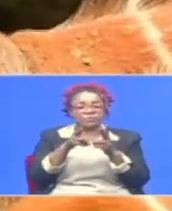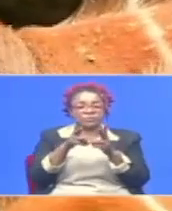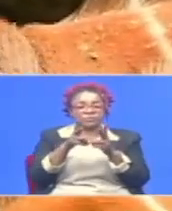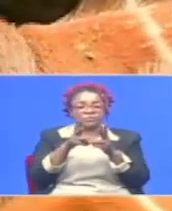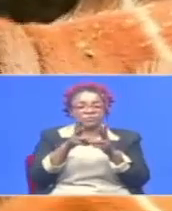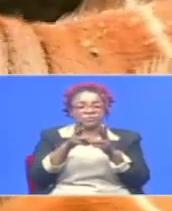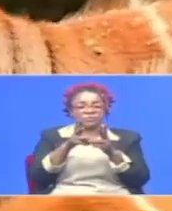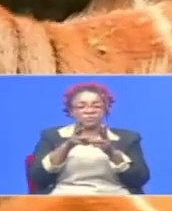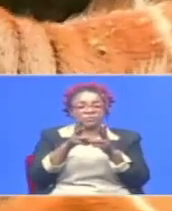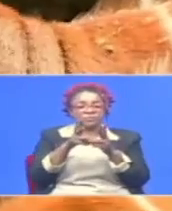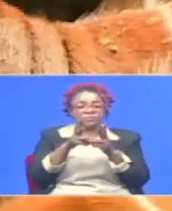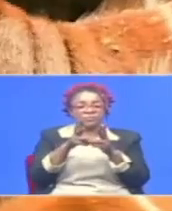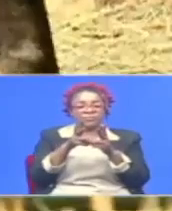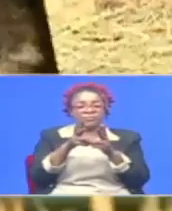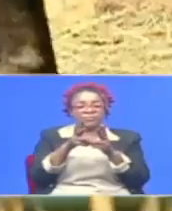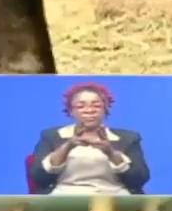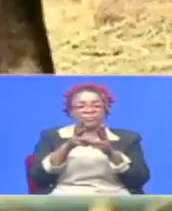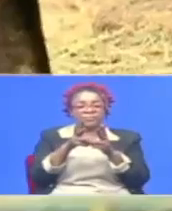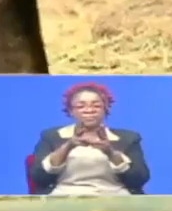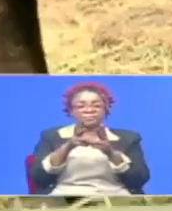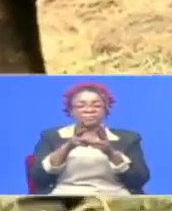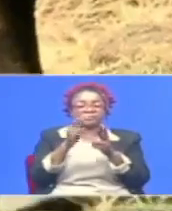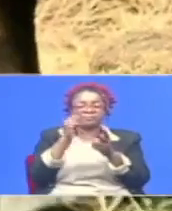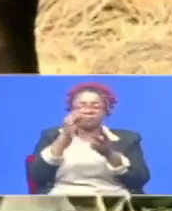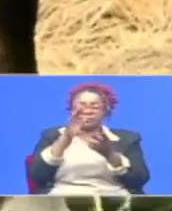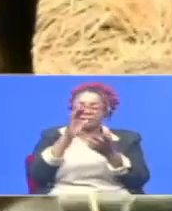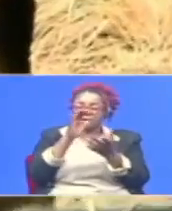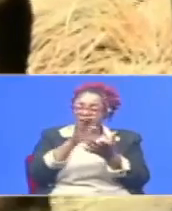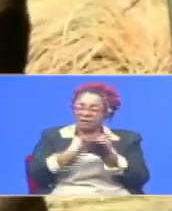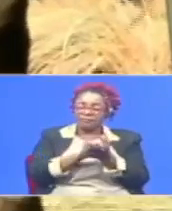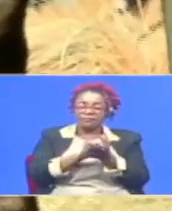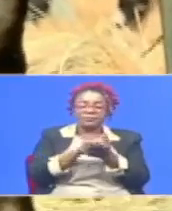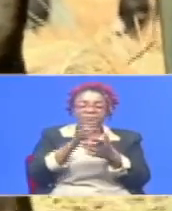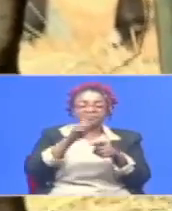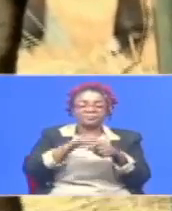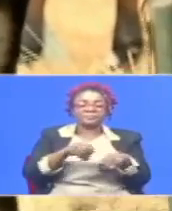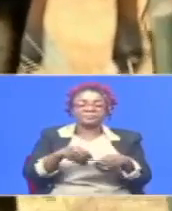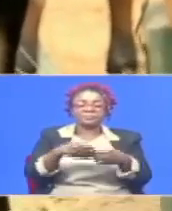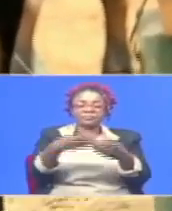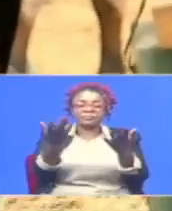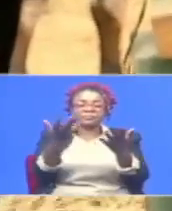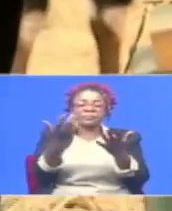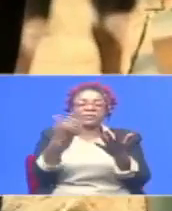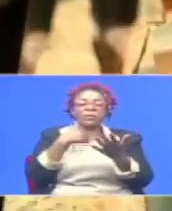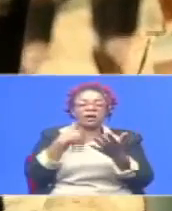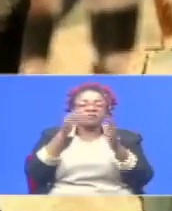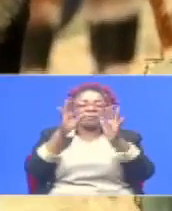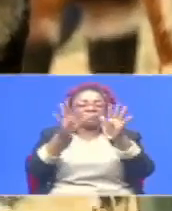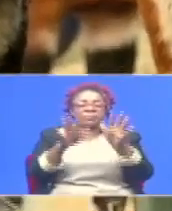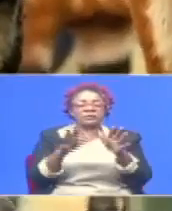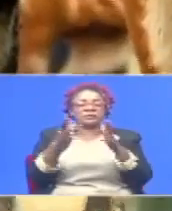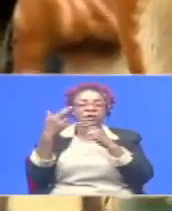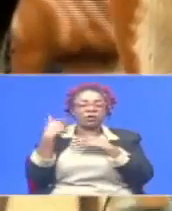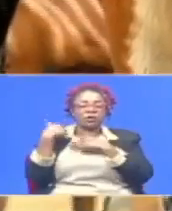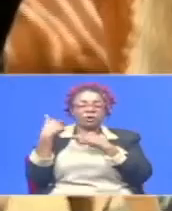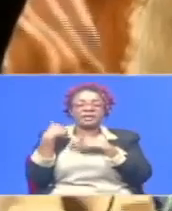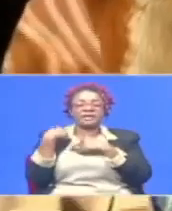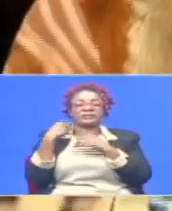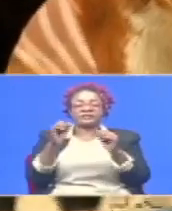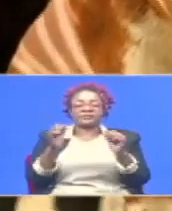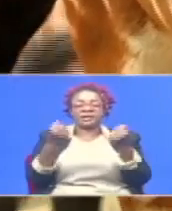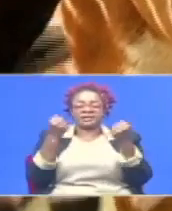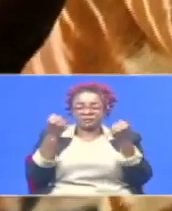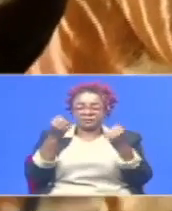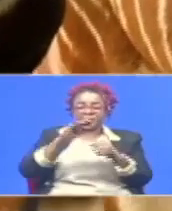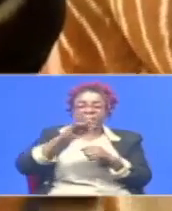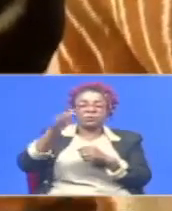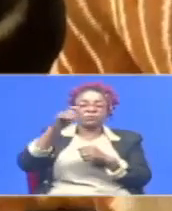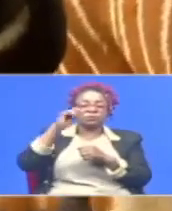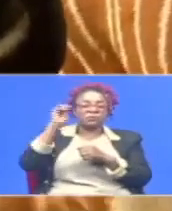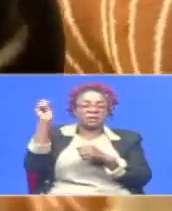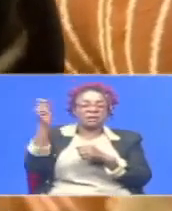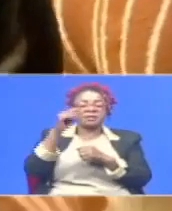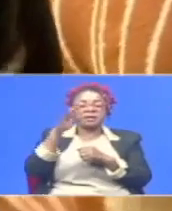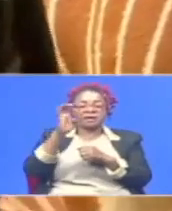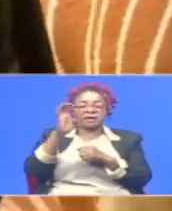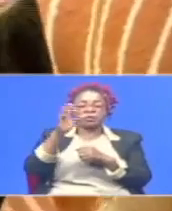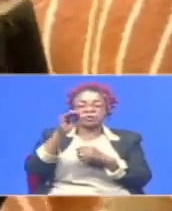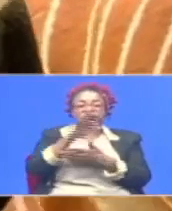2022. The Conservancy believes that once released, they will play a key role in safeguarding the Mount Kenya